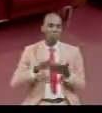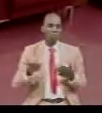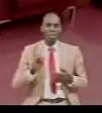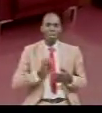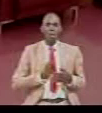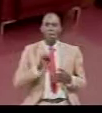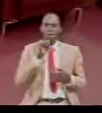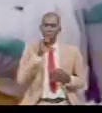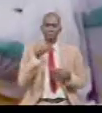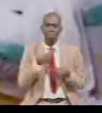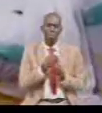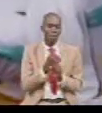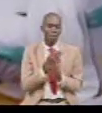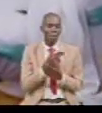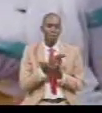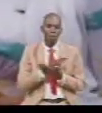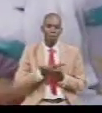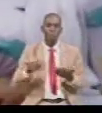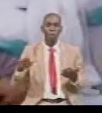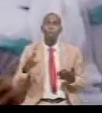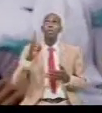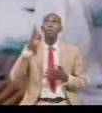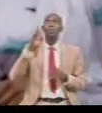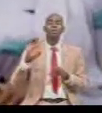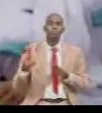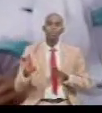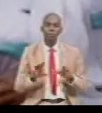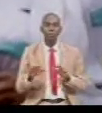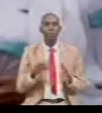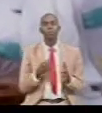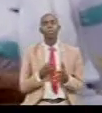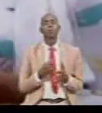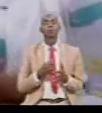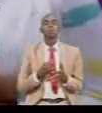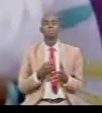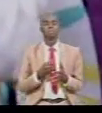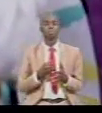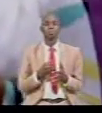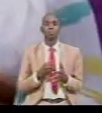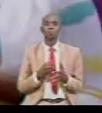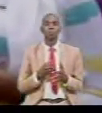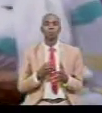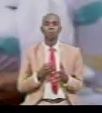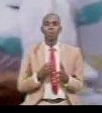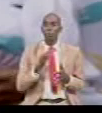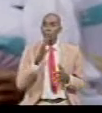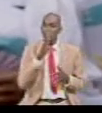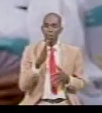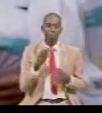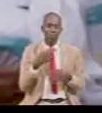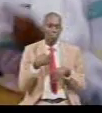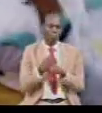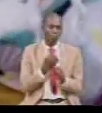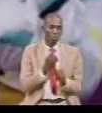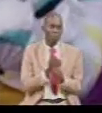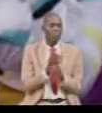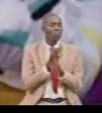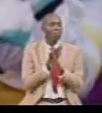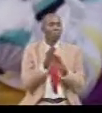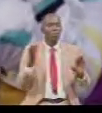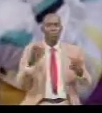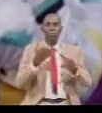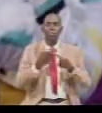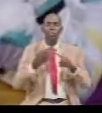holy. He does it. Being made free from